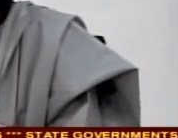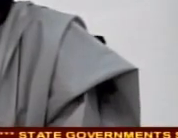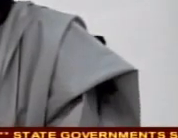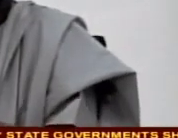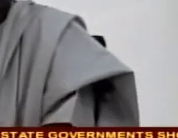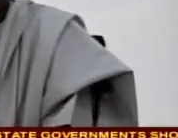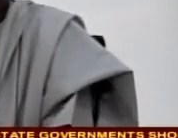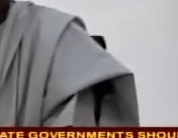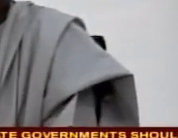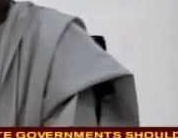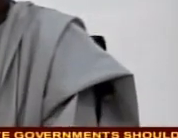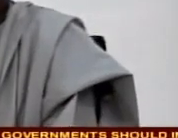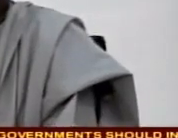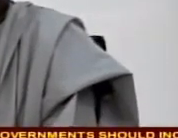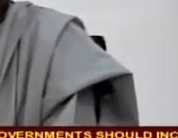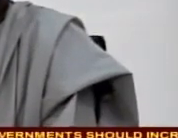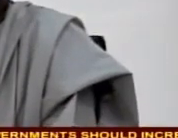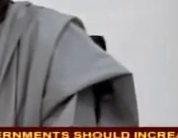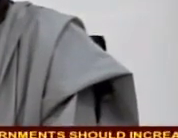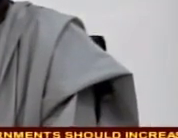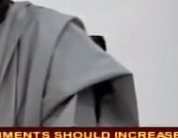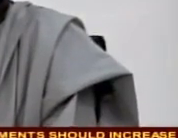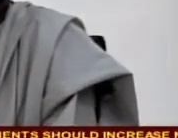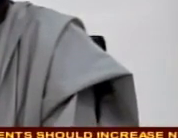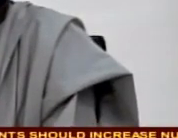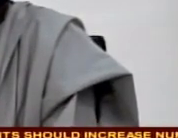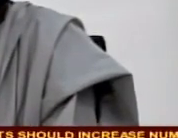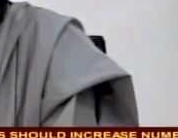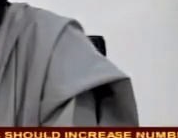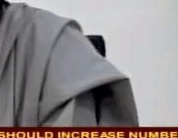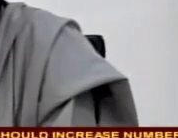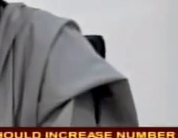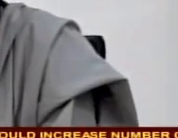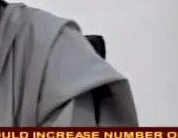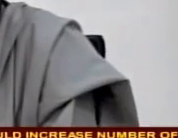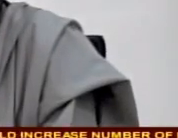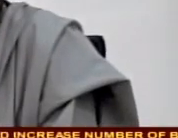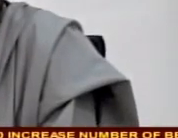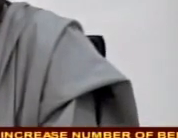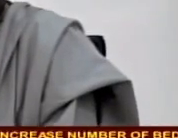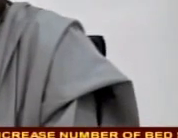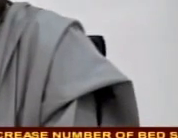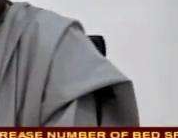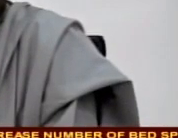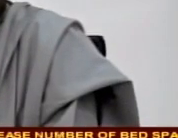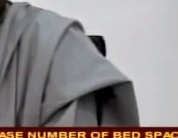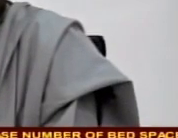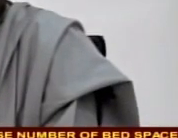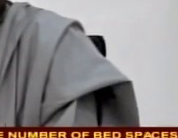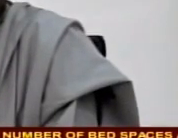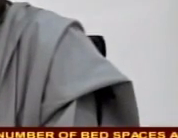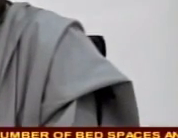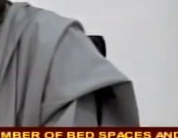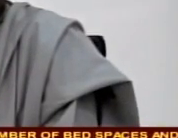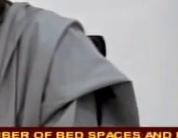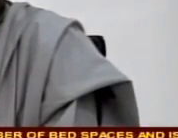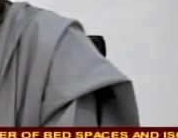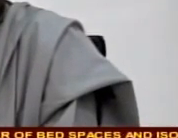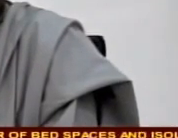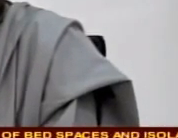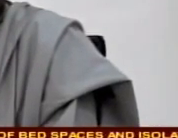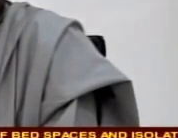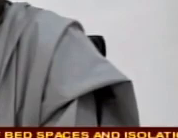broadcasters whose reporters are on the front line of news gathering spread across Nigeria be grouped into this committee, comprised mainly of the